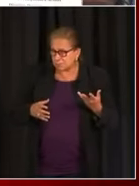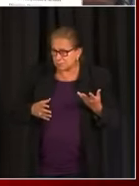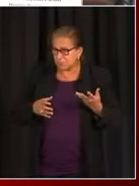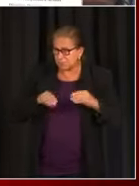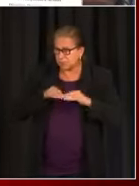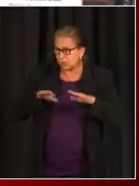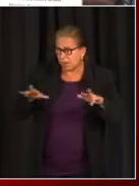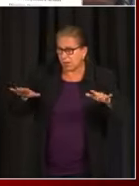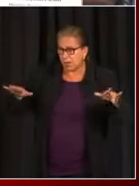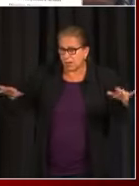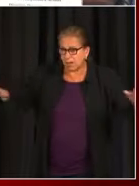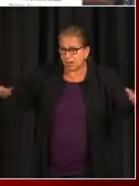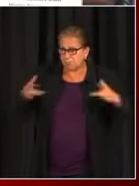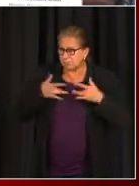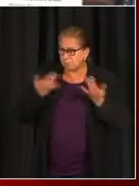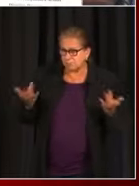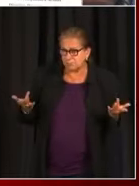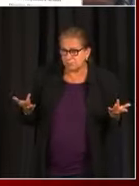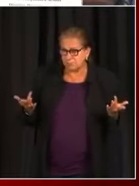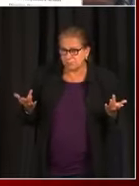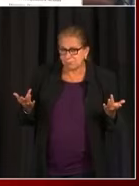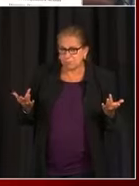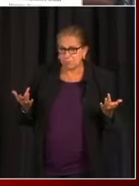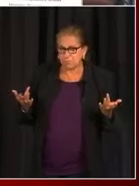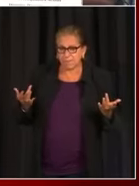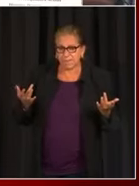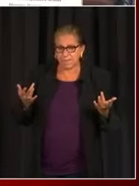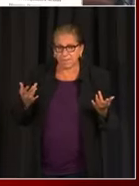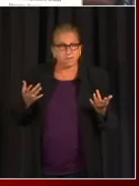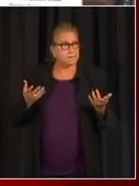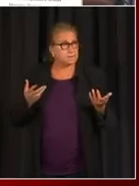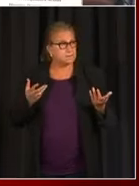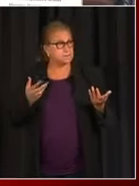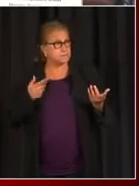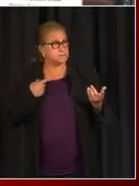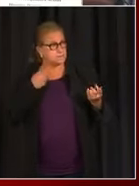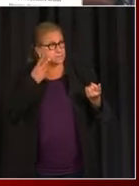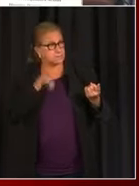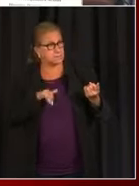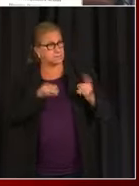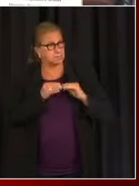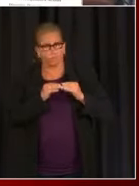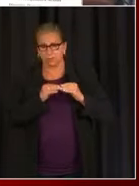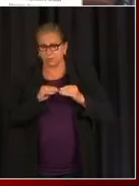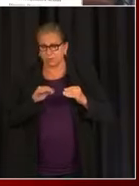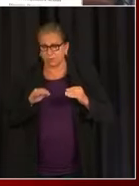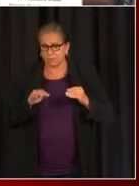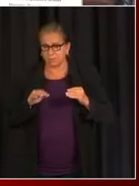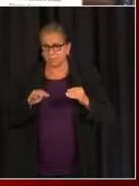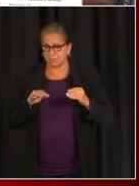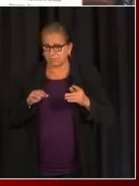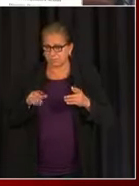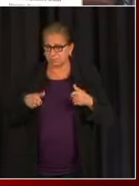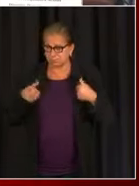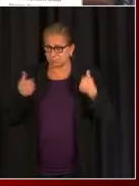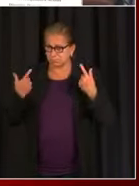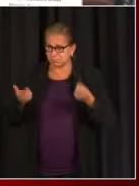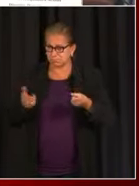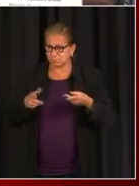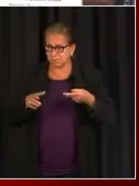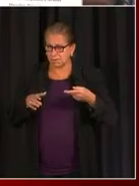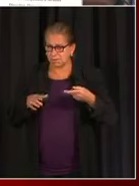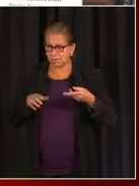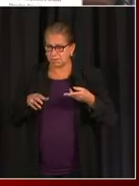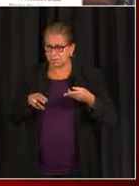community spread, where there were levels that we had not seen since the very beginning of the pandemic. Over the month